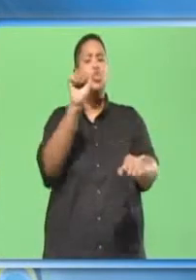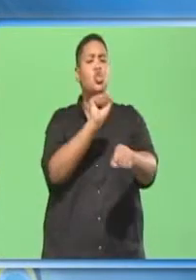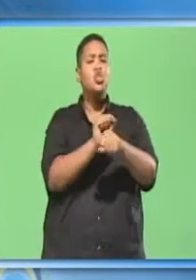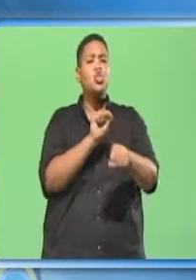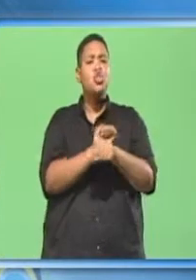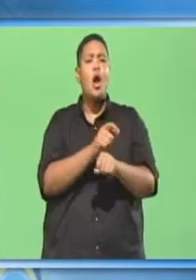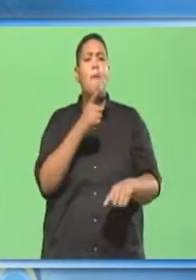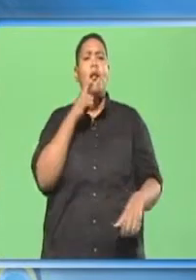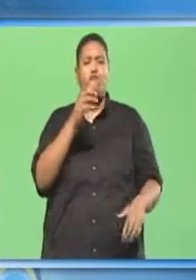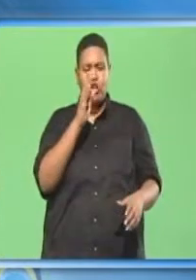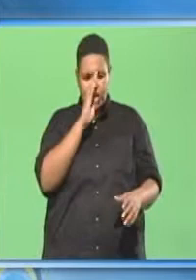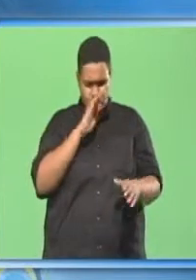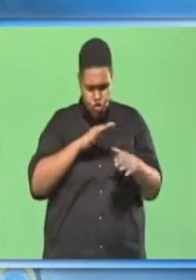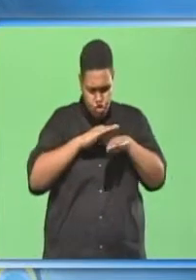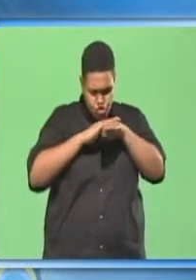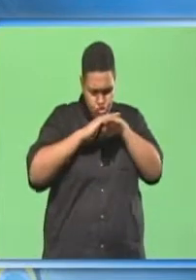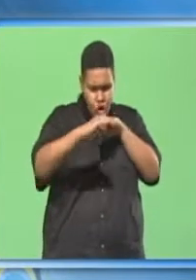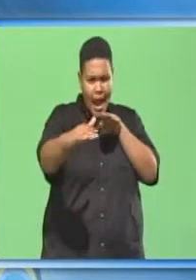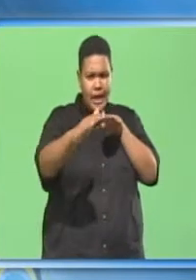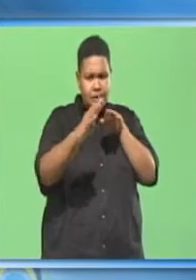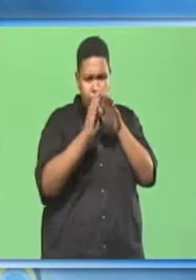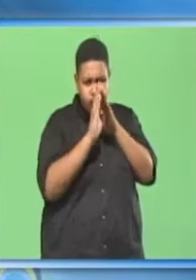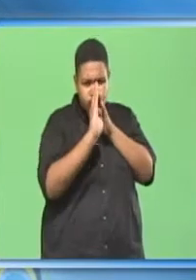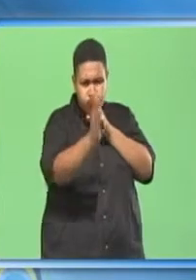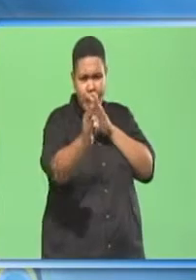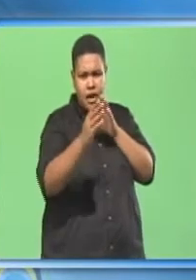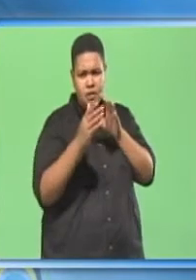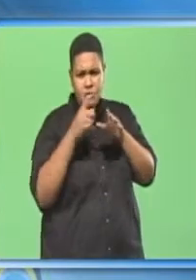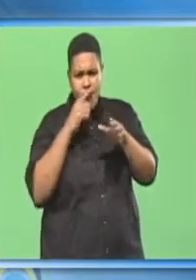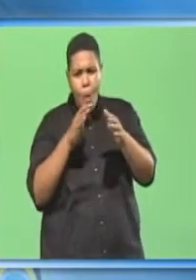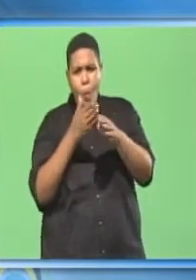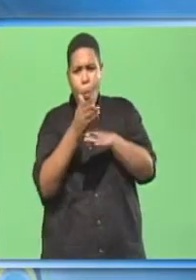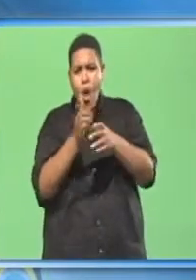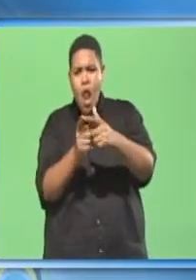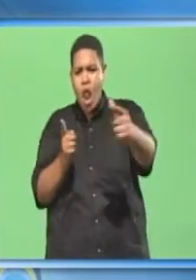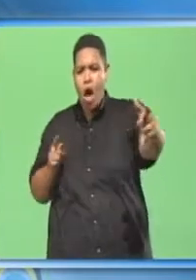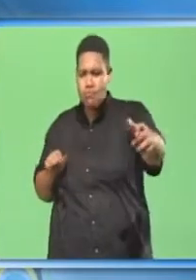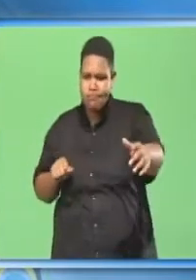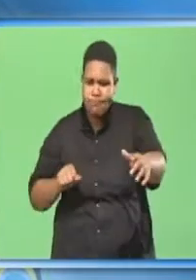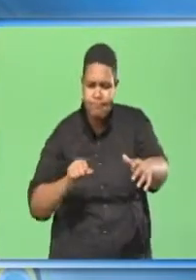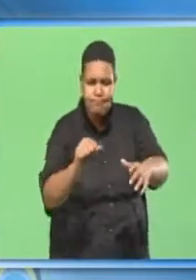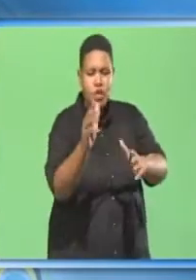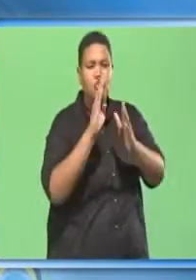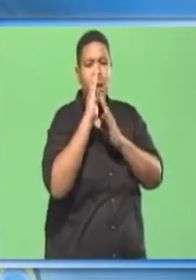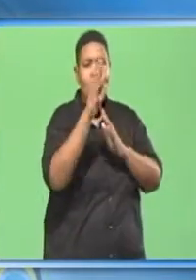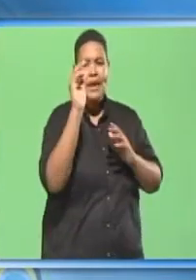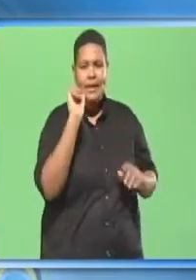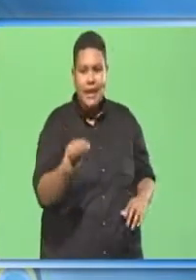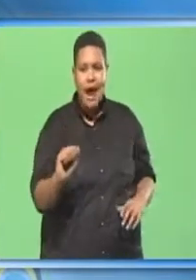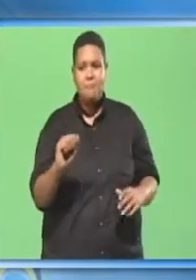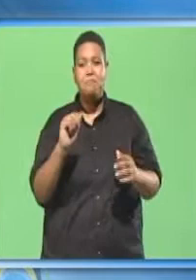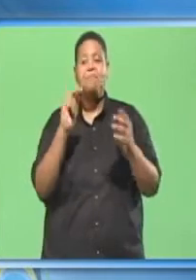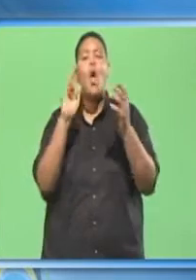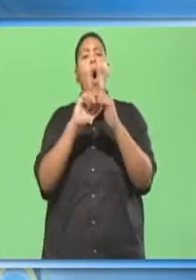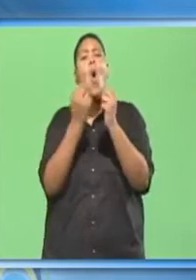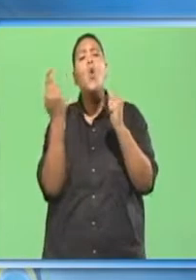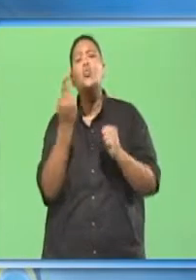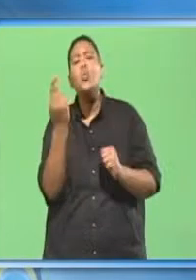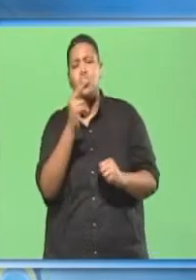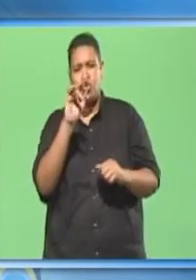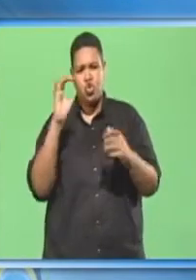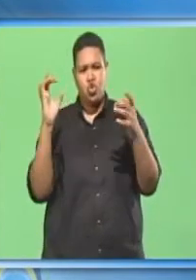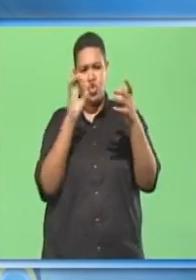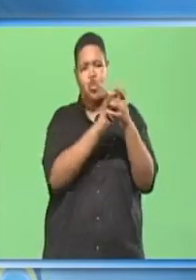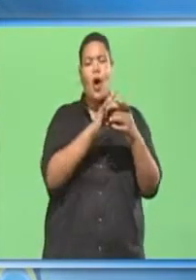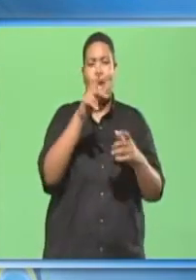of straightening the edges and surfaces of long pieces of wood. Application of the joiner plane.